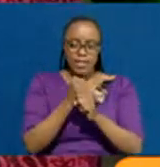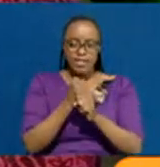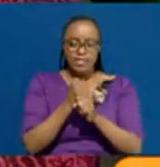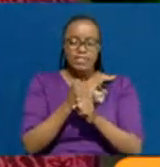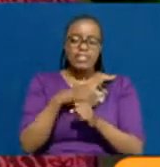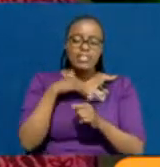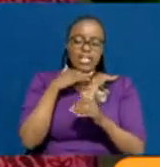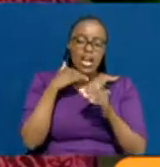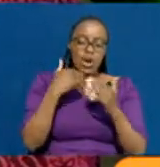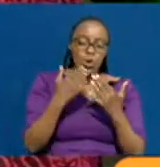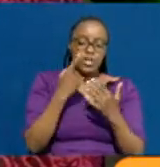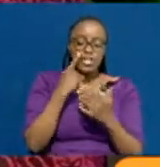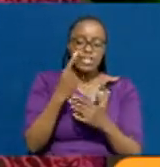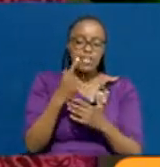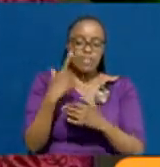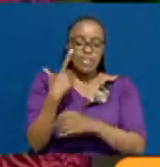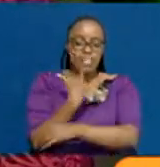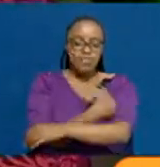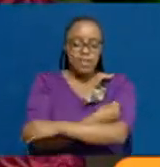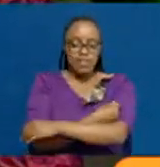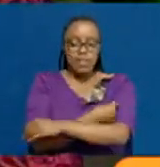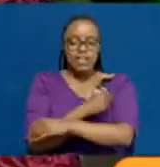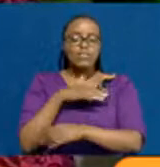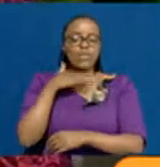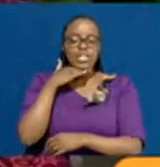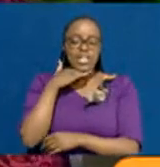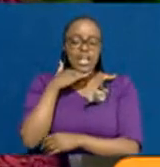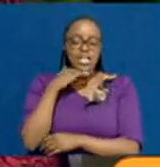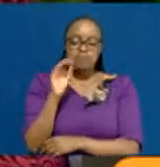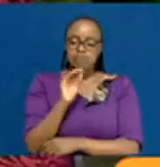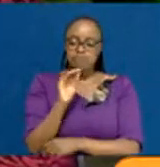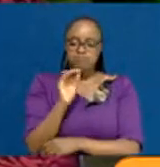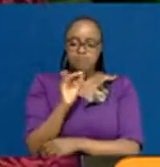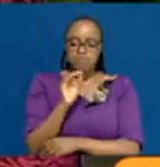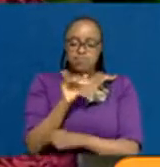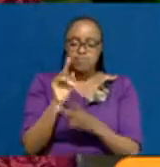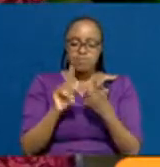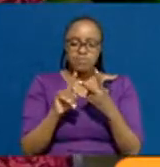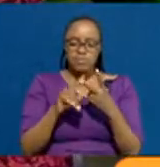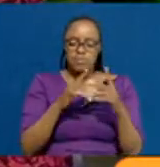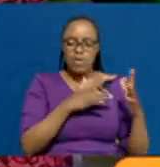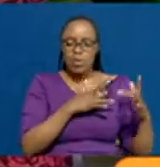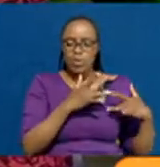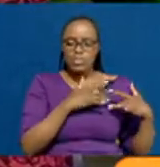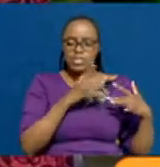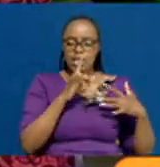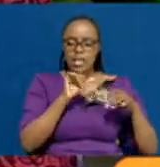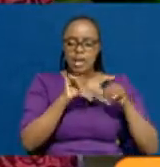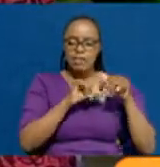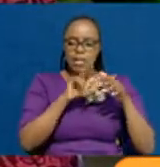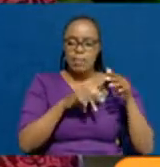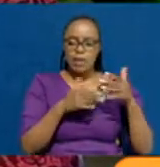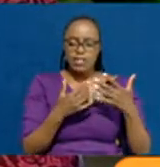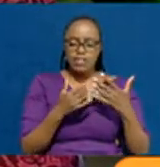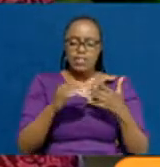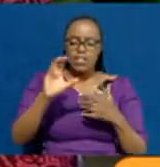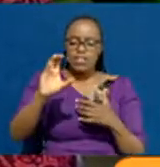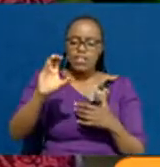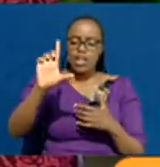someone, if they receive the vaccine in childhood, that they'll die early. The second concern is around the clots